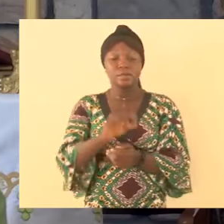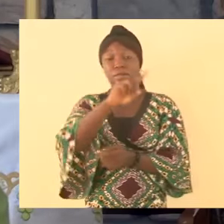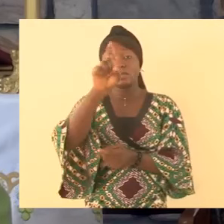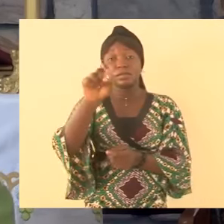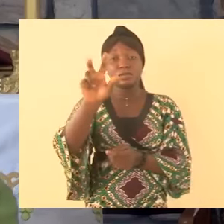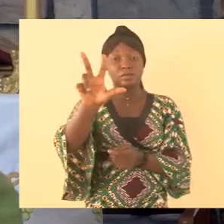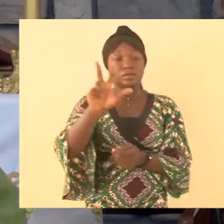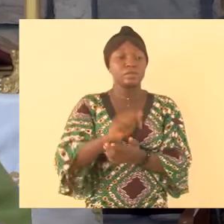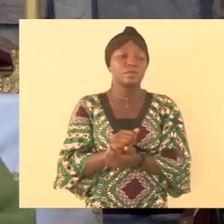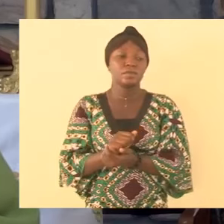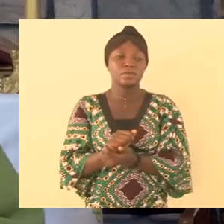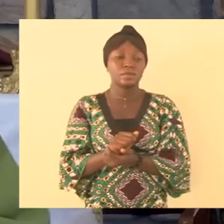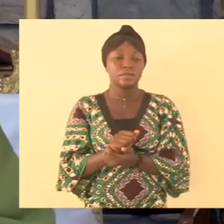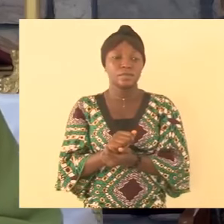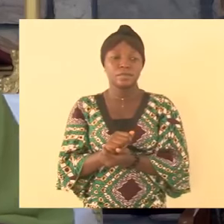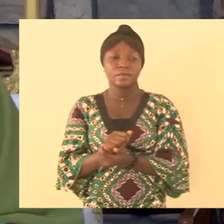Question